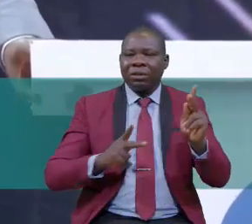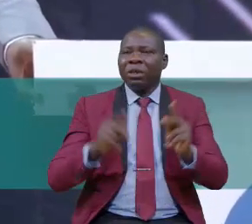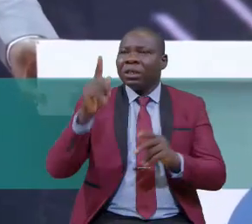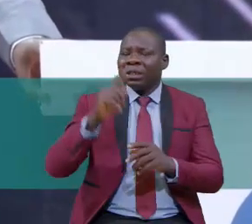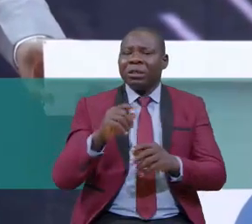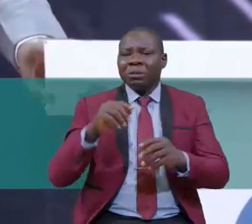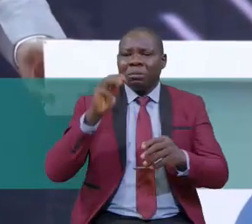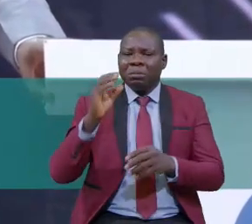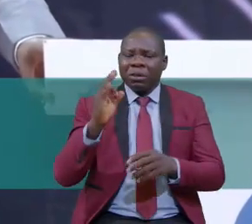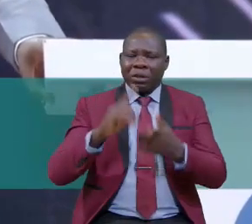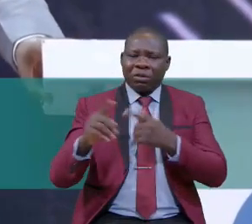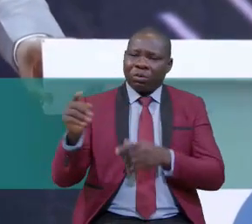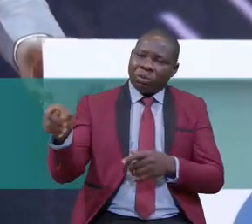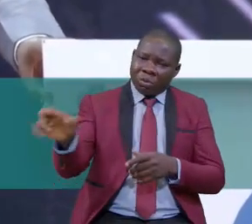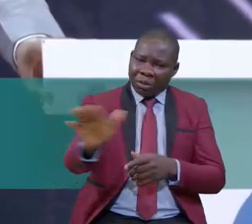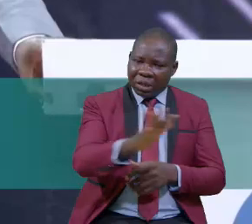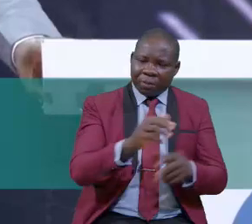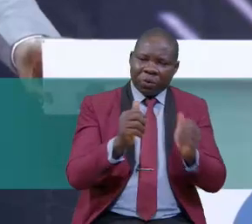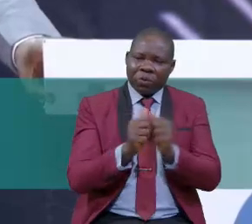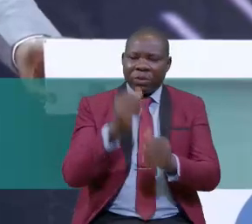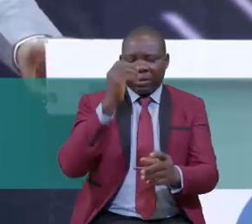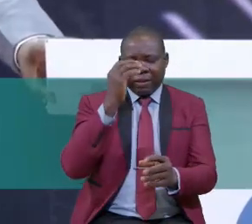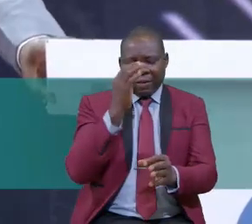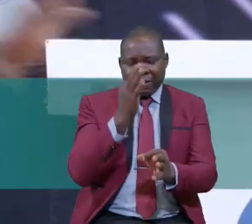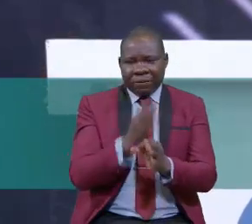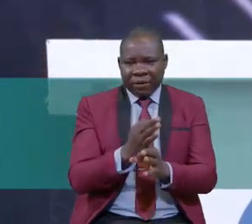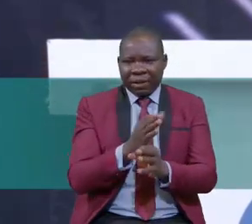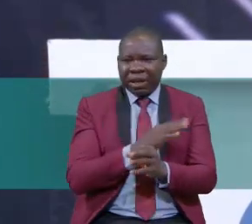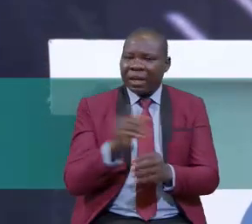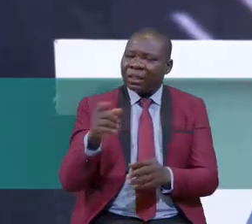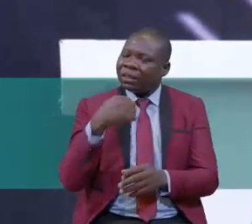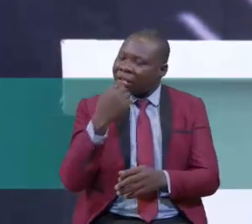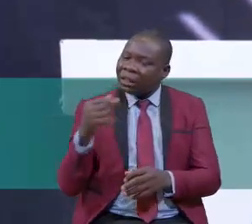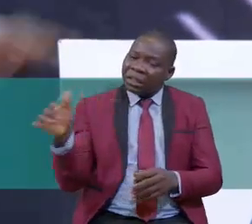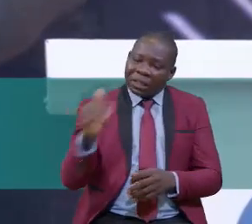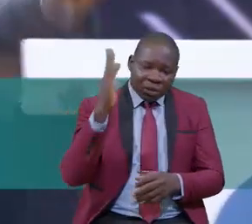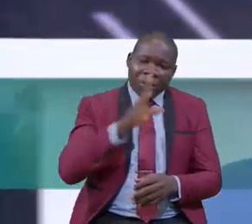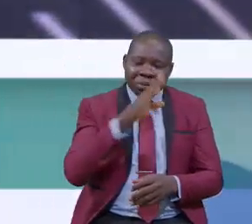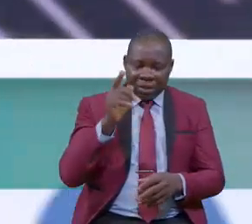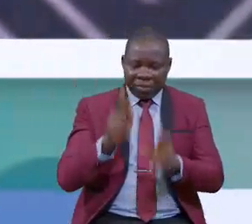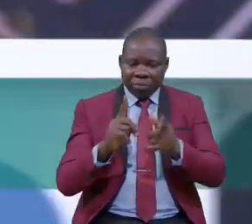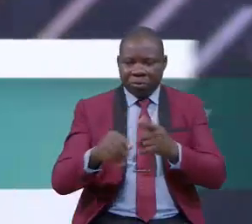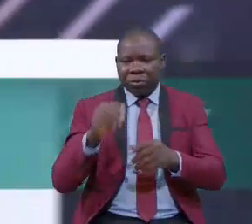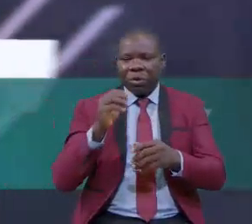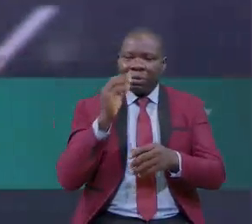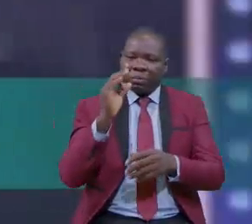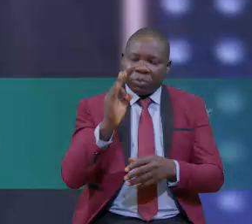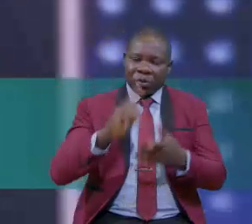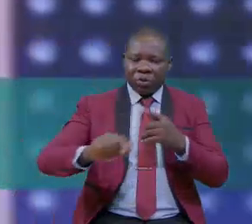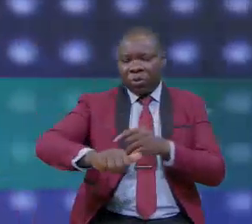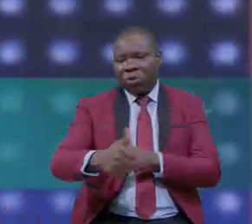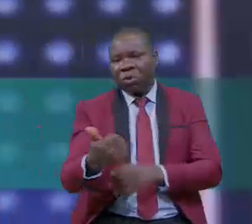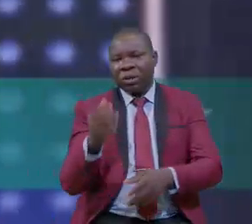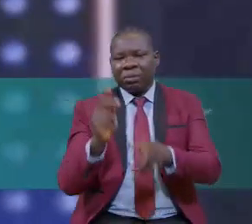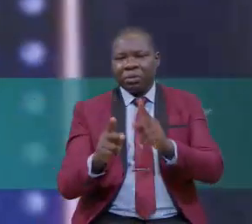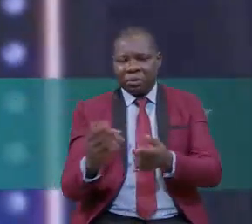they will be the people to preach the gospel to every creature. They were here and there, they were vacillating, they were up and down,